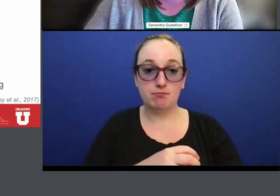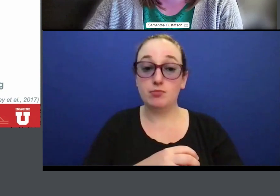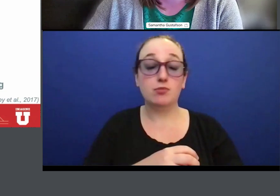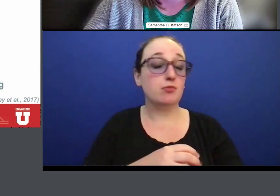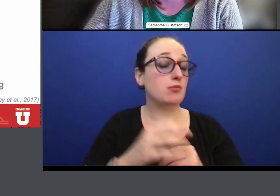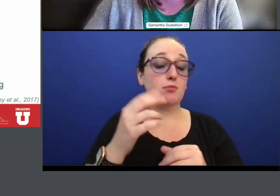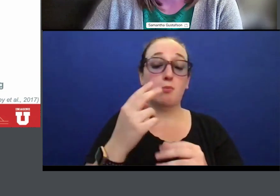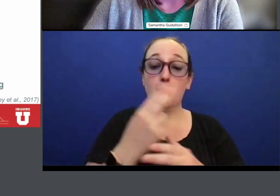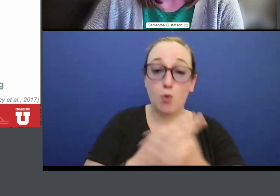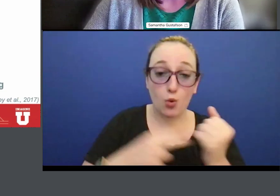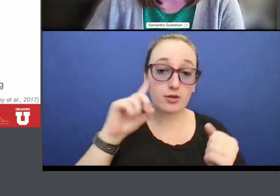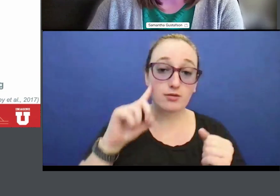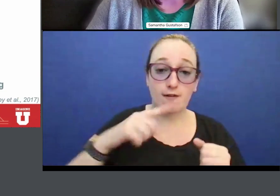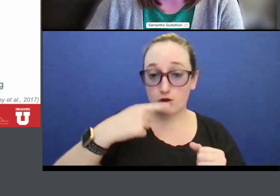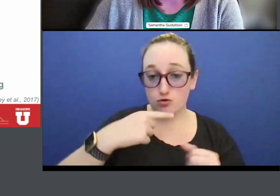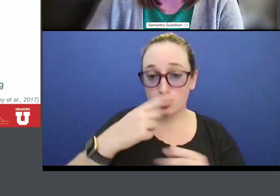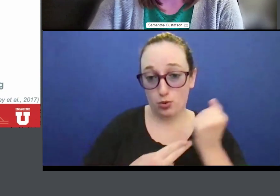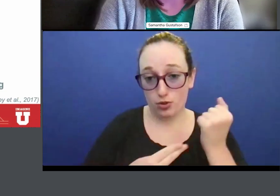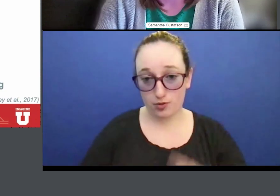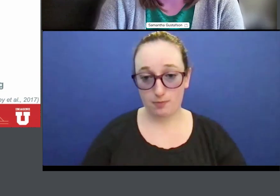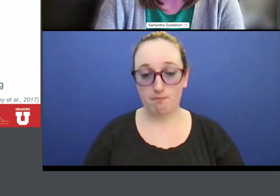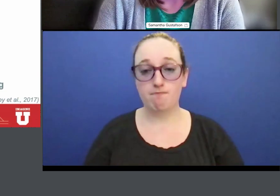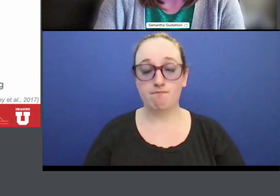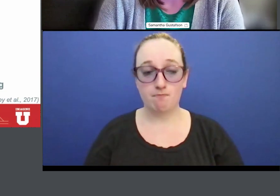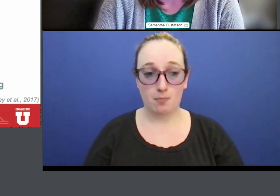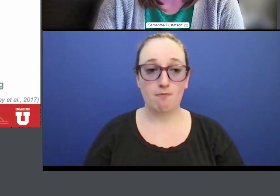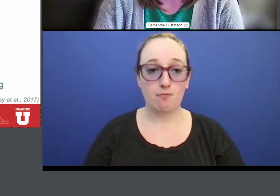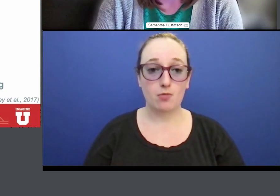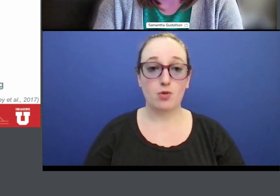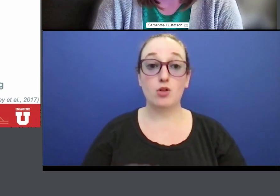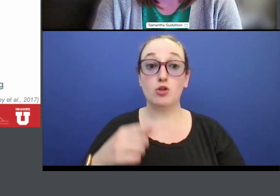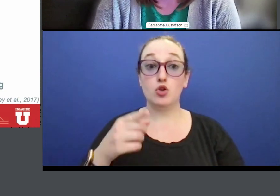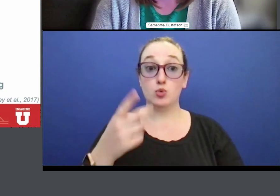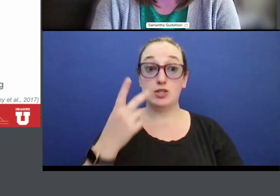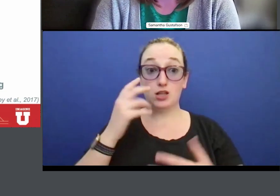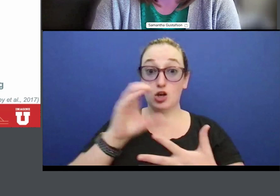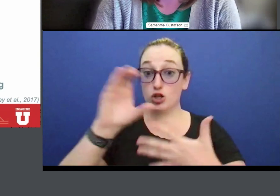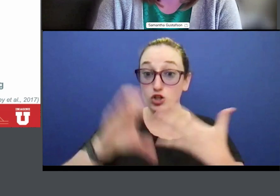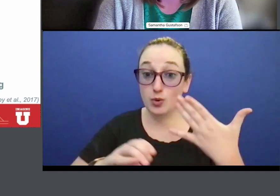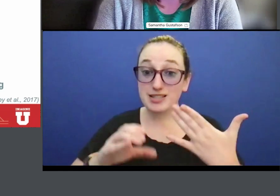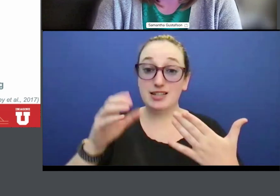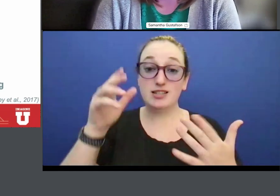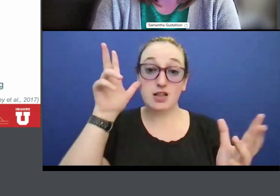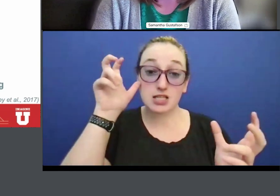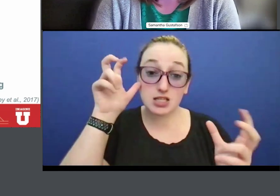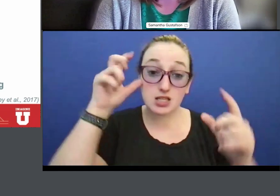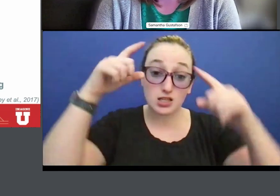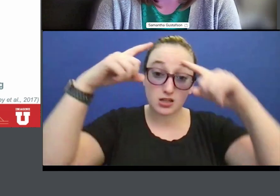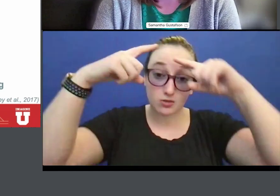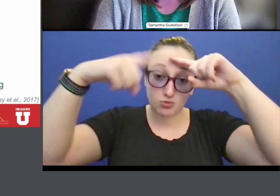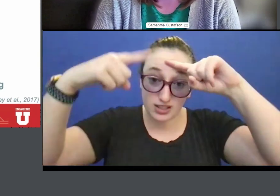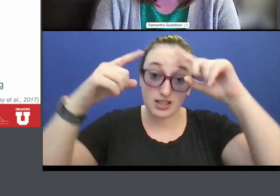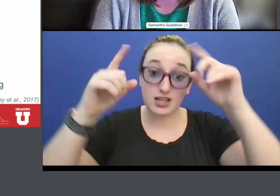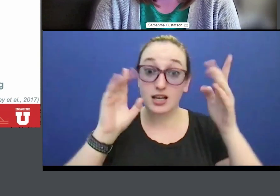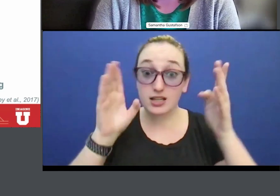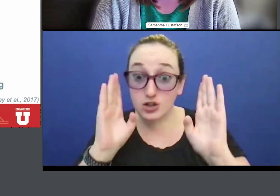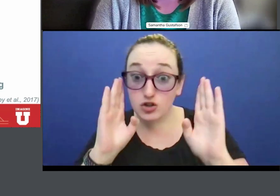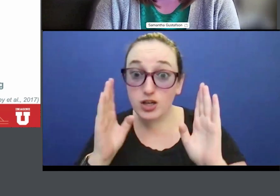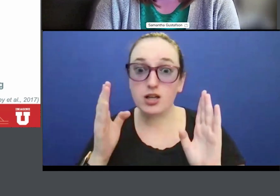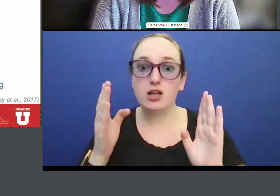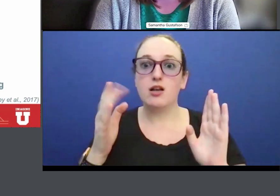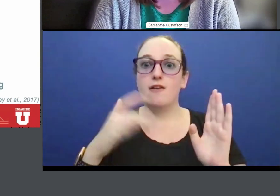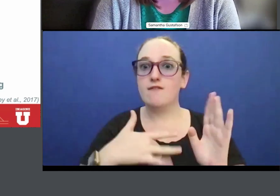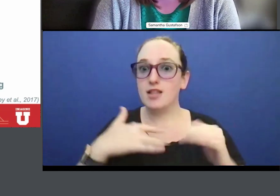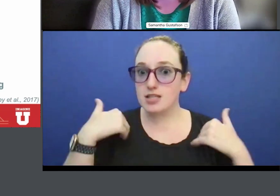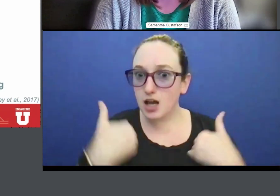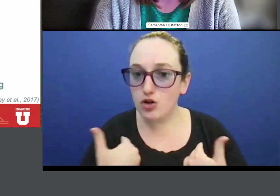the 3 groups. So this tells us that these consequences of cognitive processing and attention lapses and feelings of